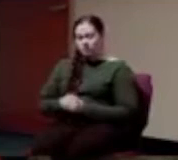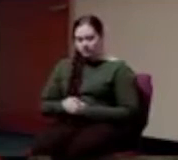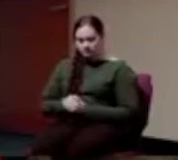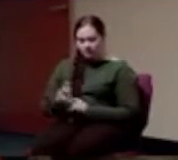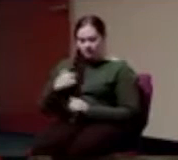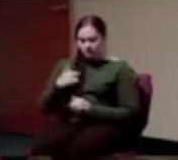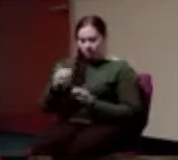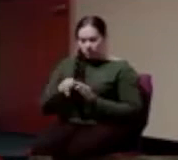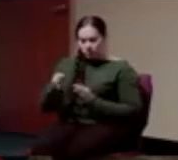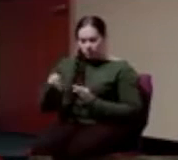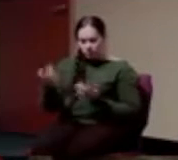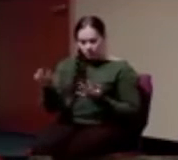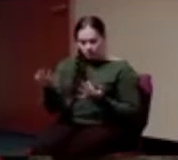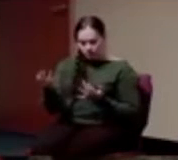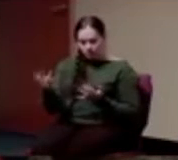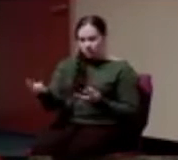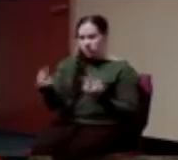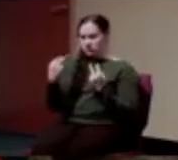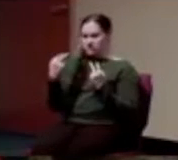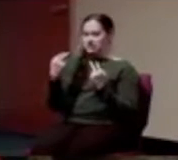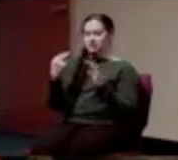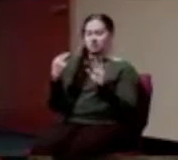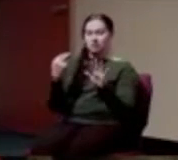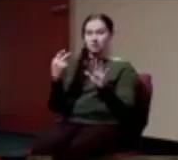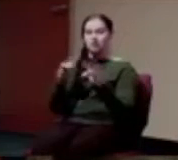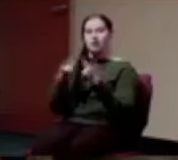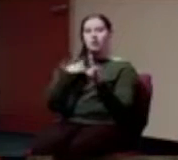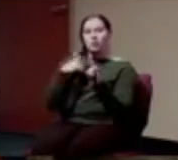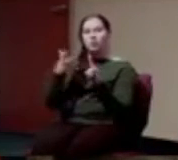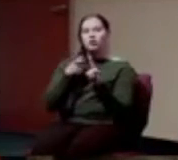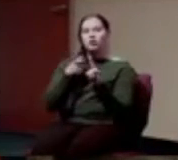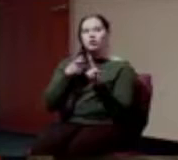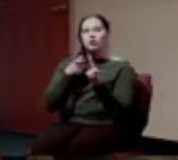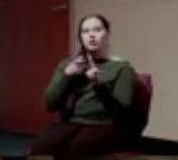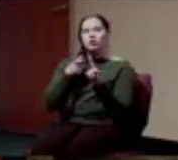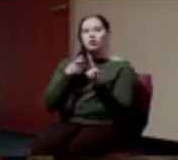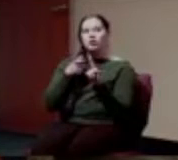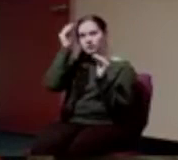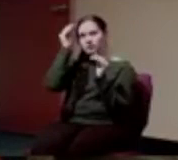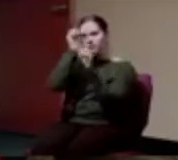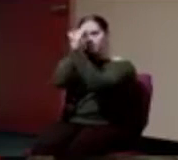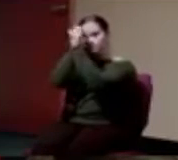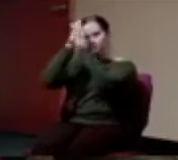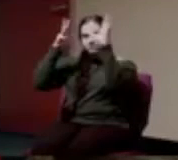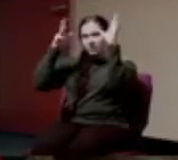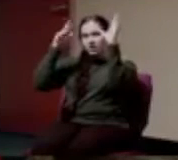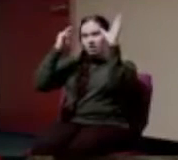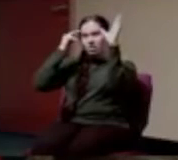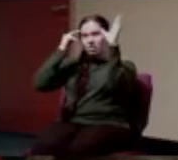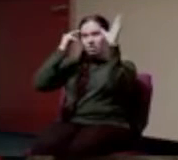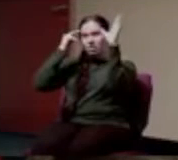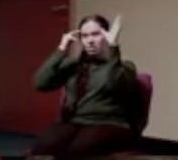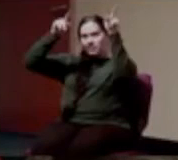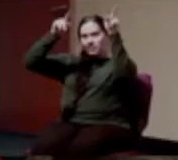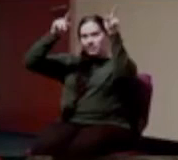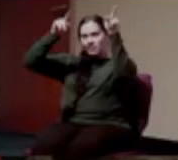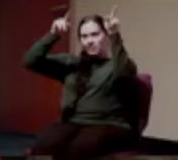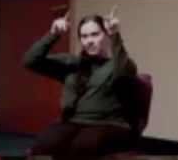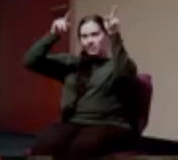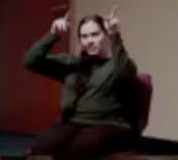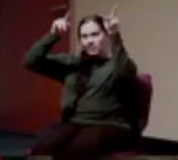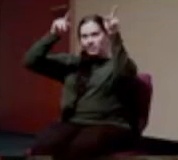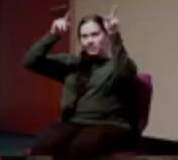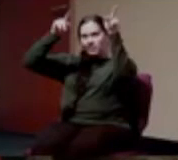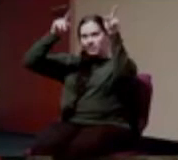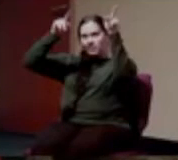quick, and I don't want you to just sit there and stare at me. Just really do this. I want you to think of a person, and I could just say the word difficult, and it would come